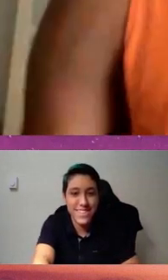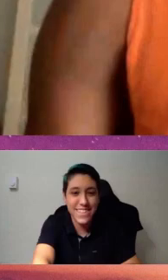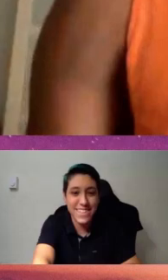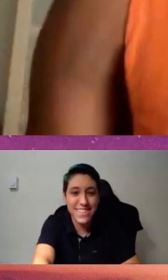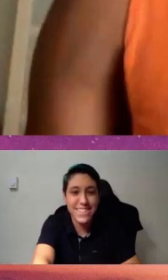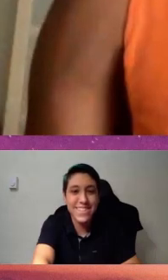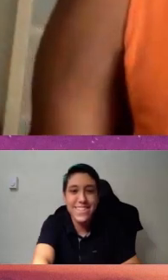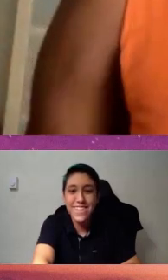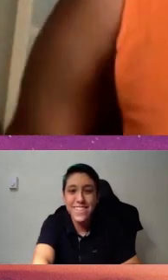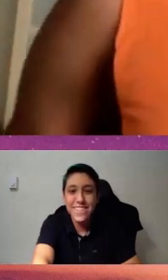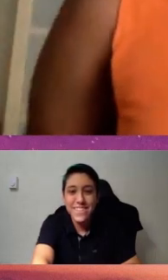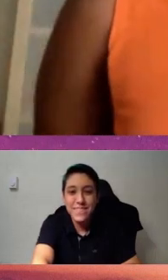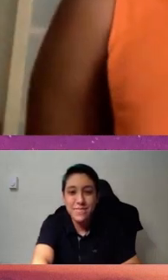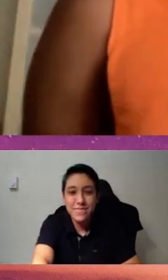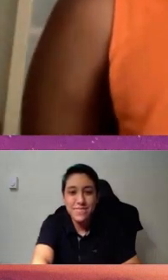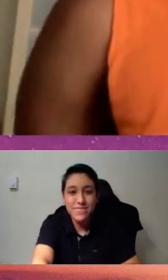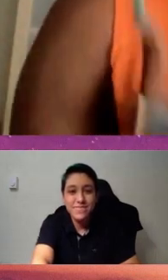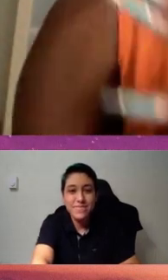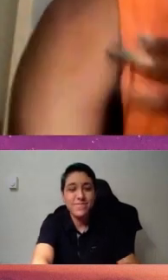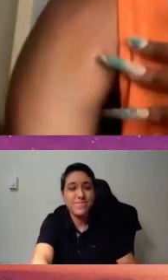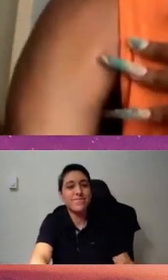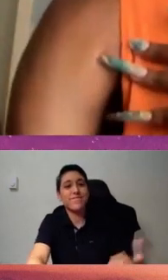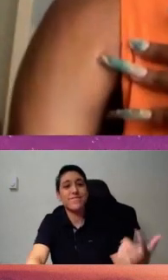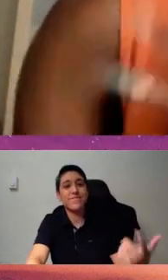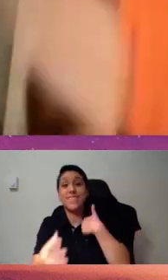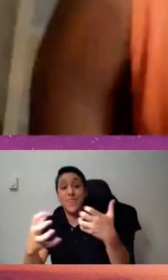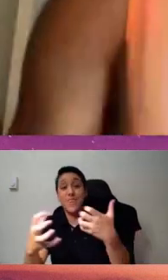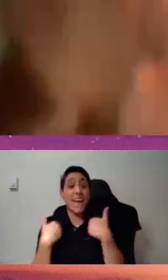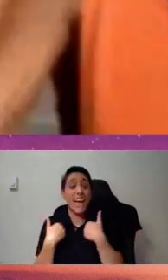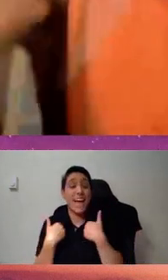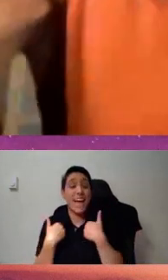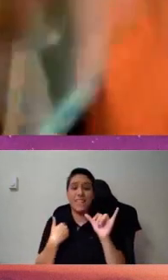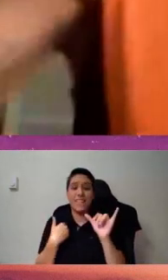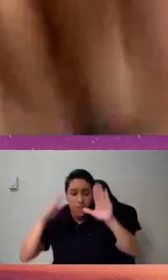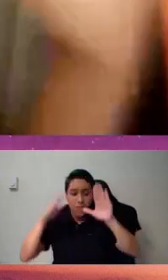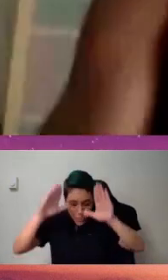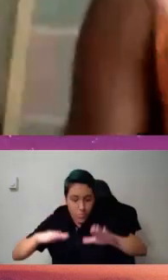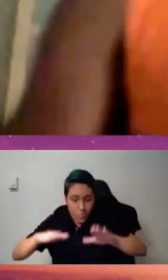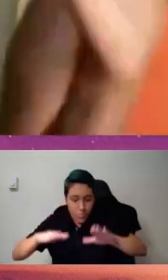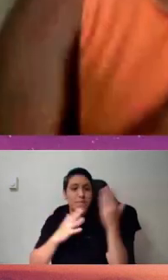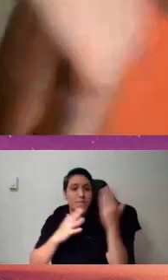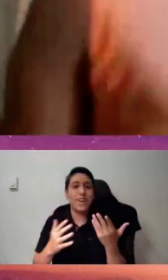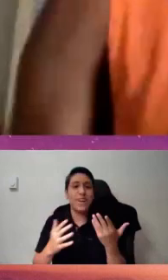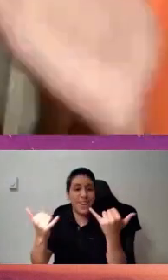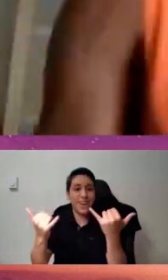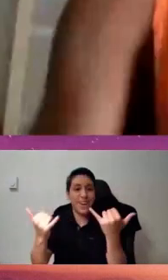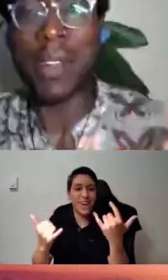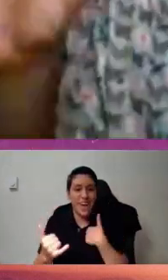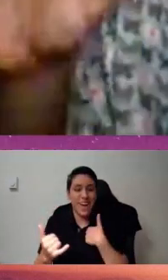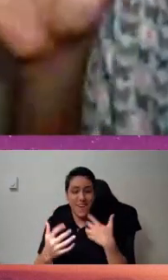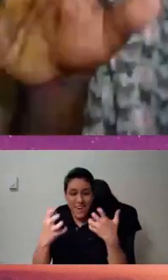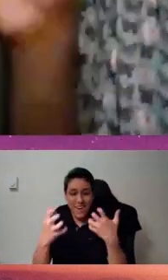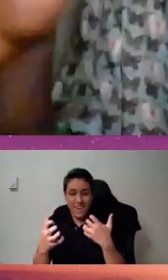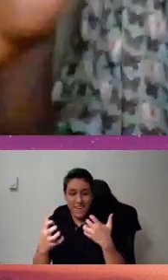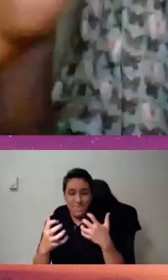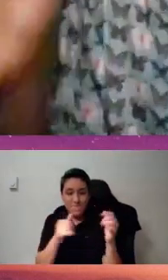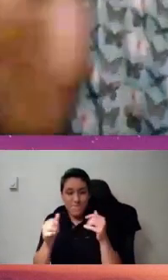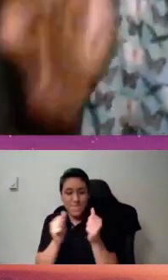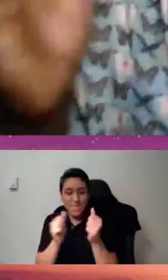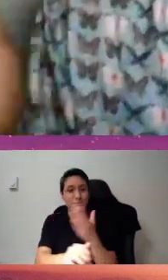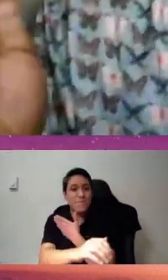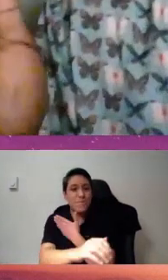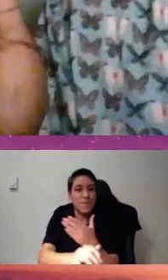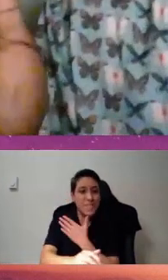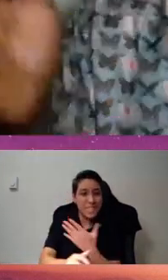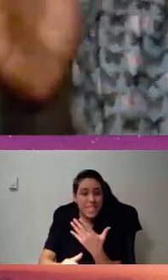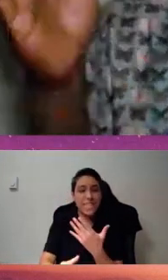I just want to like have a praise break or something, almost like just put on some organ music in the background and we can all just run around